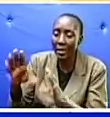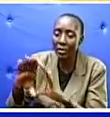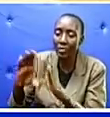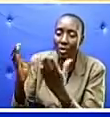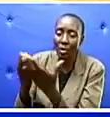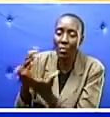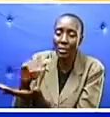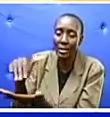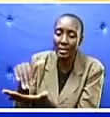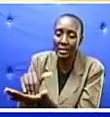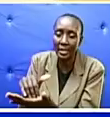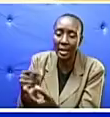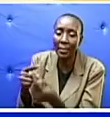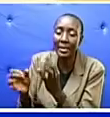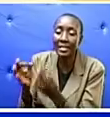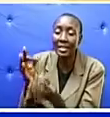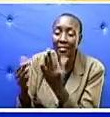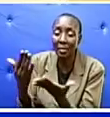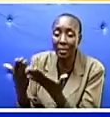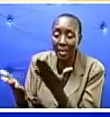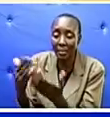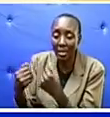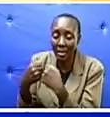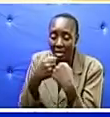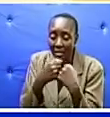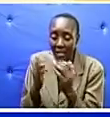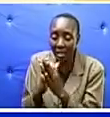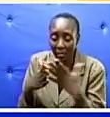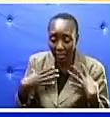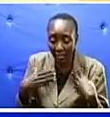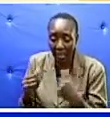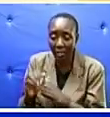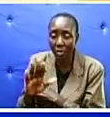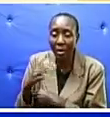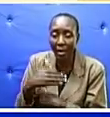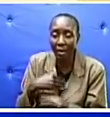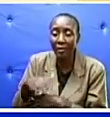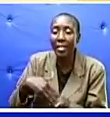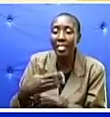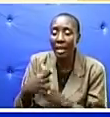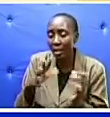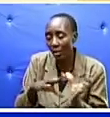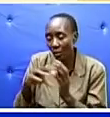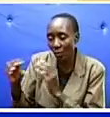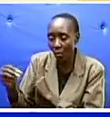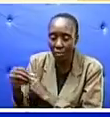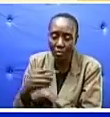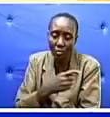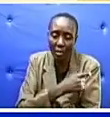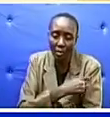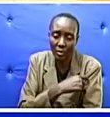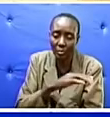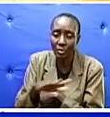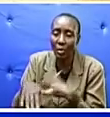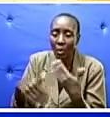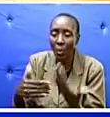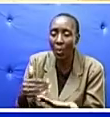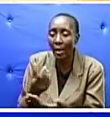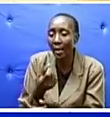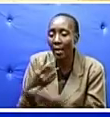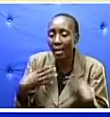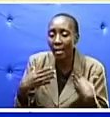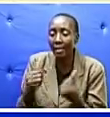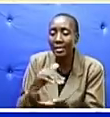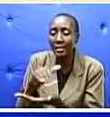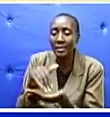Unless you have a complication or about your health, you're not feeling good, is the time you come to the facility. Mm-hmm. Yeah. Okay.